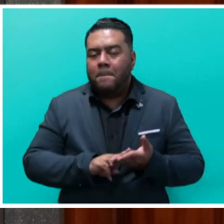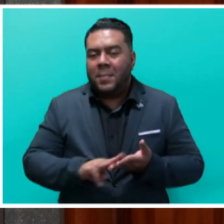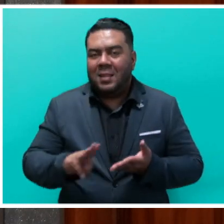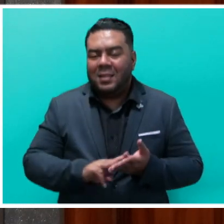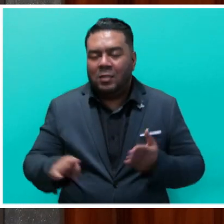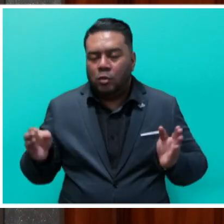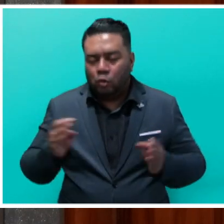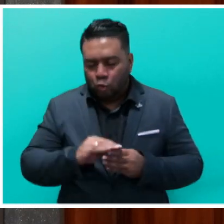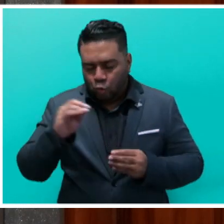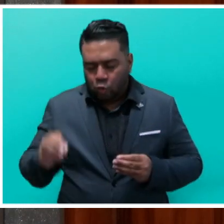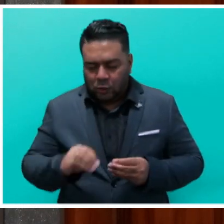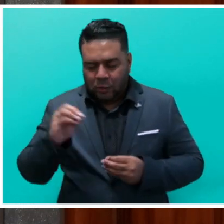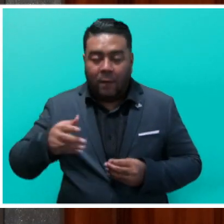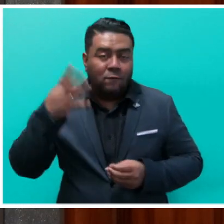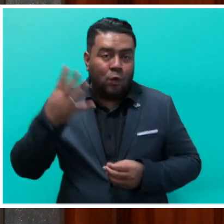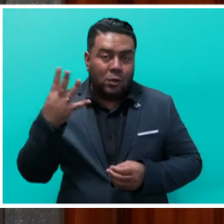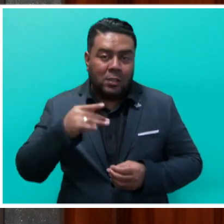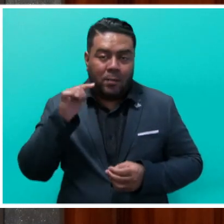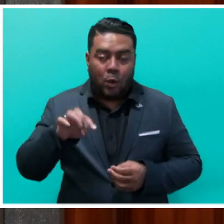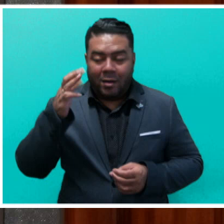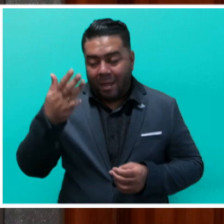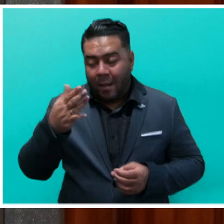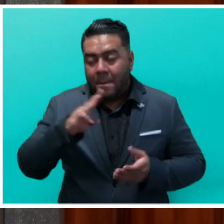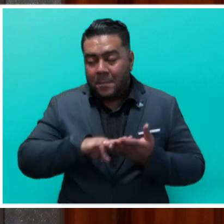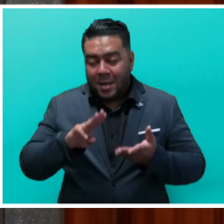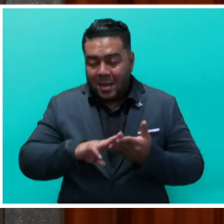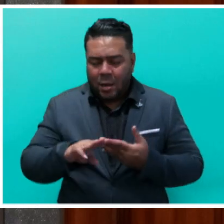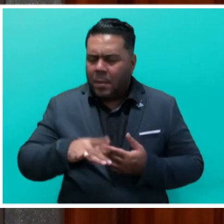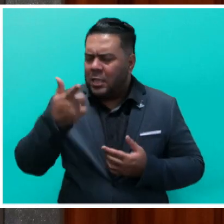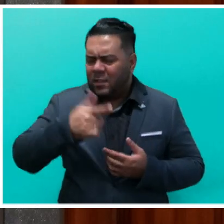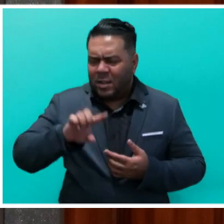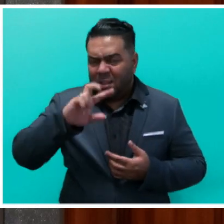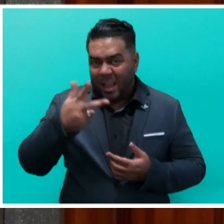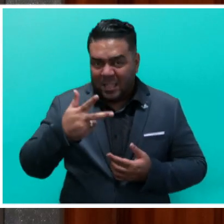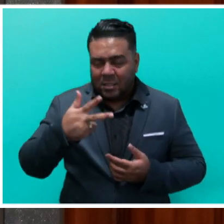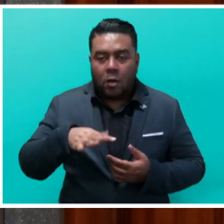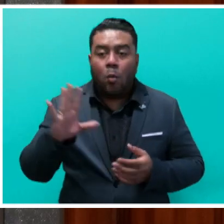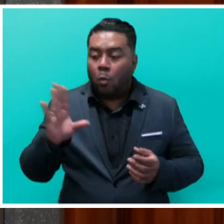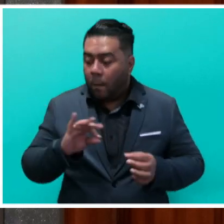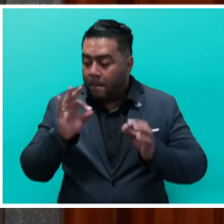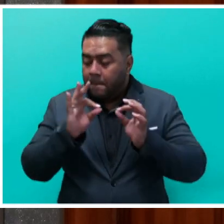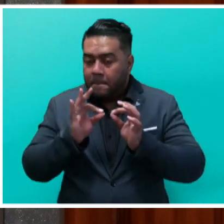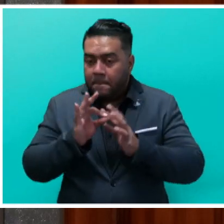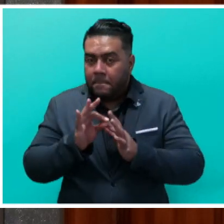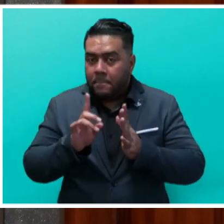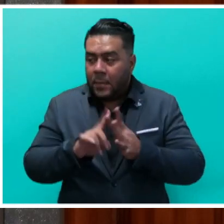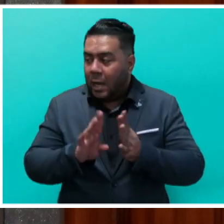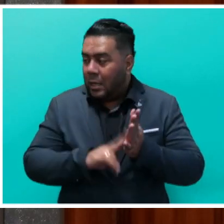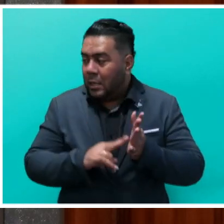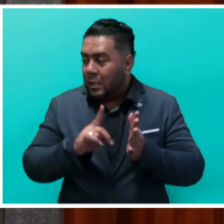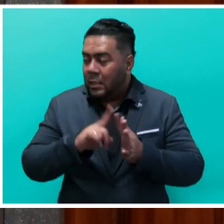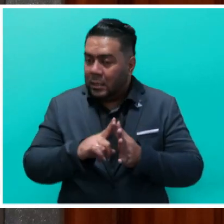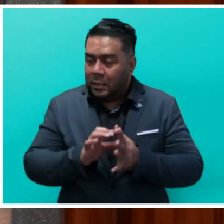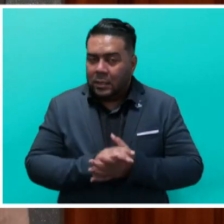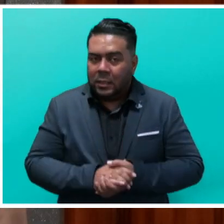of this total, 14.9 million, or about 78%, are pine seedlings, majority of which